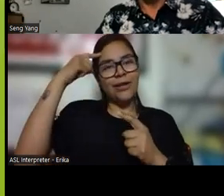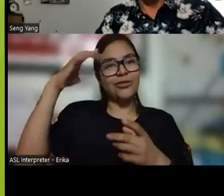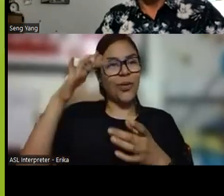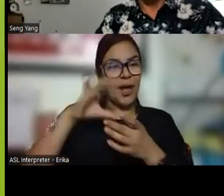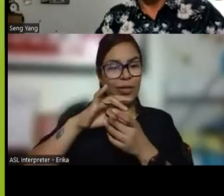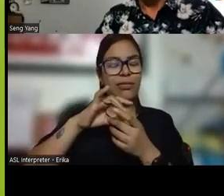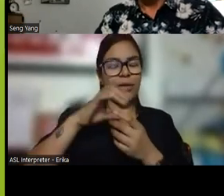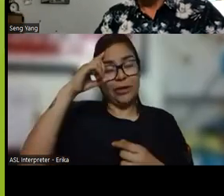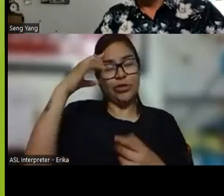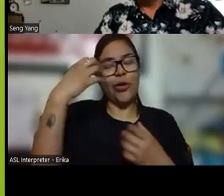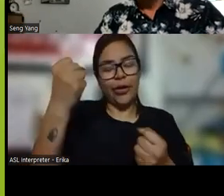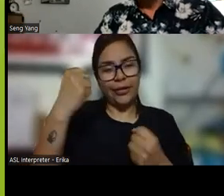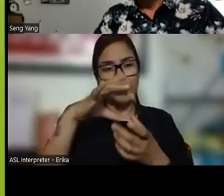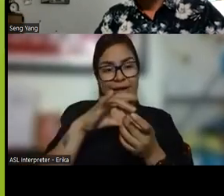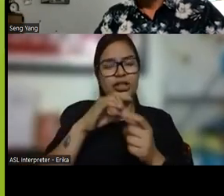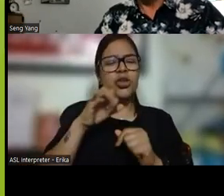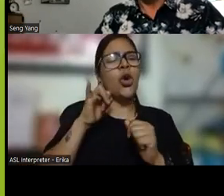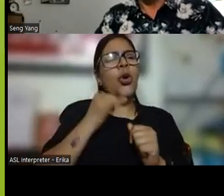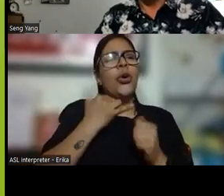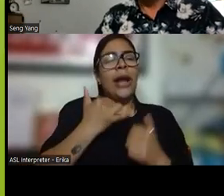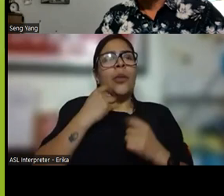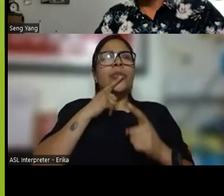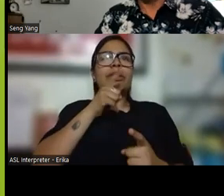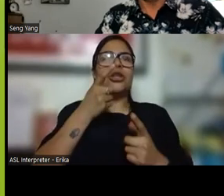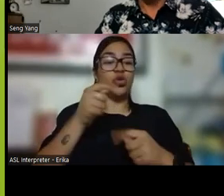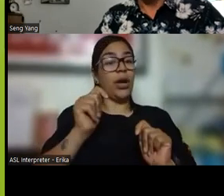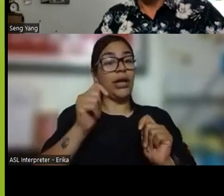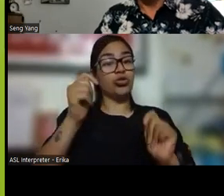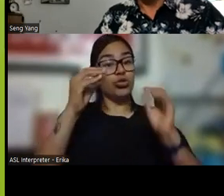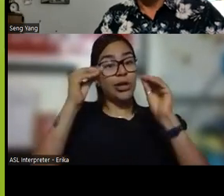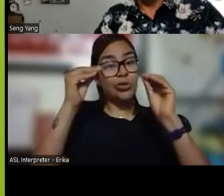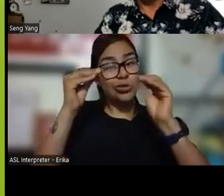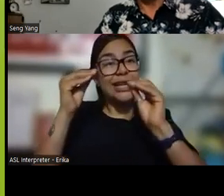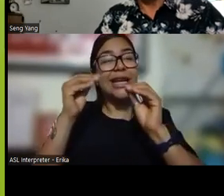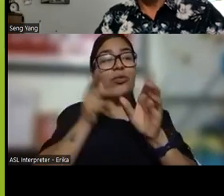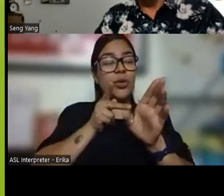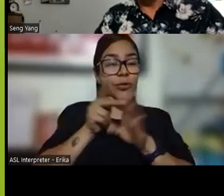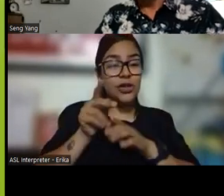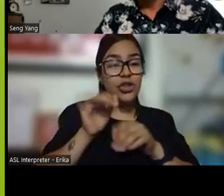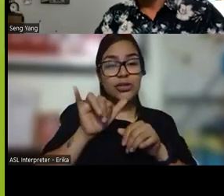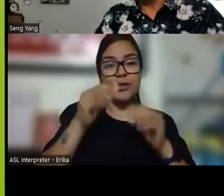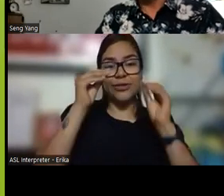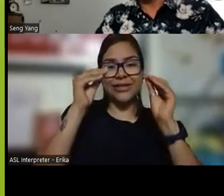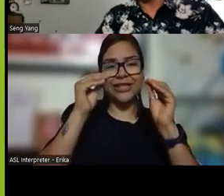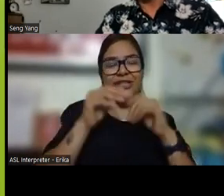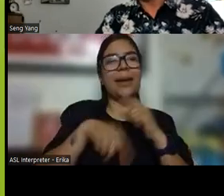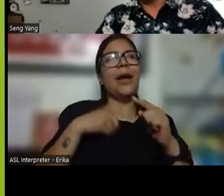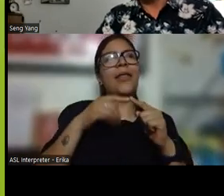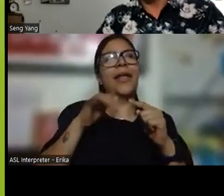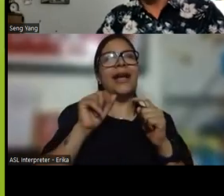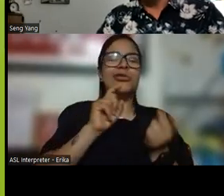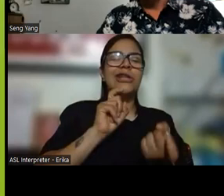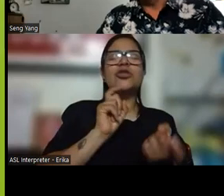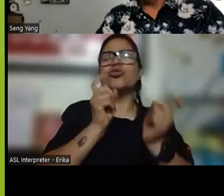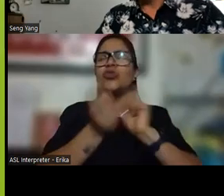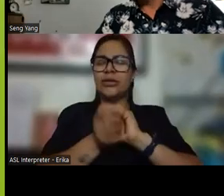that one of this day, our educator, professional will find some. But literally translate in mental